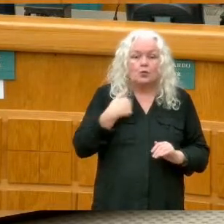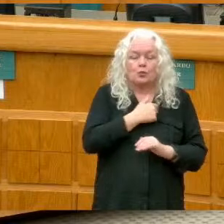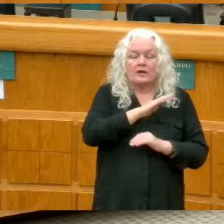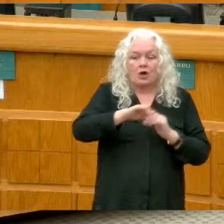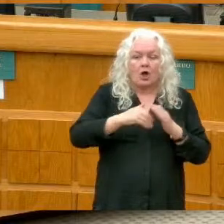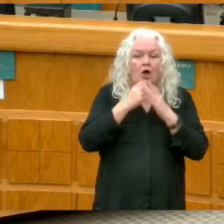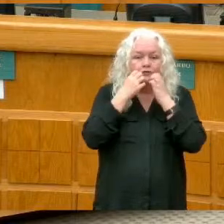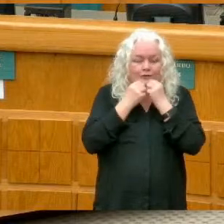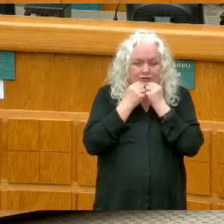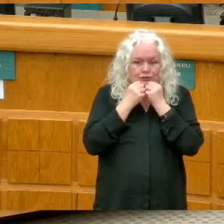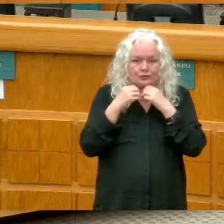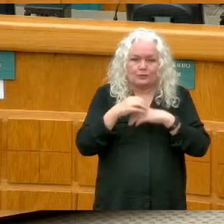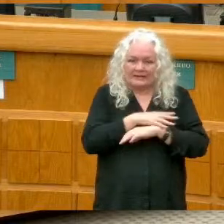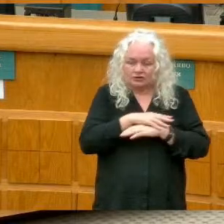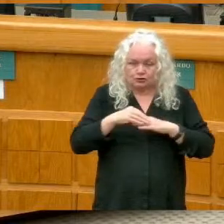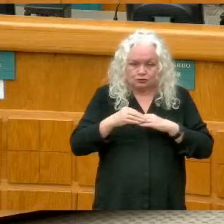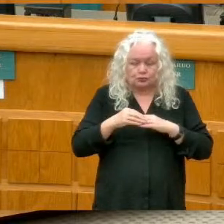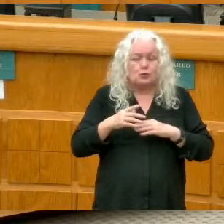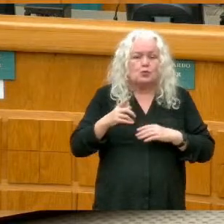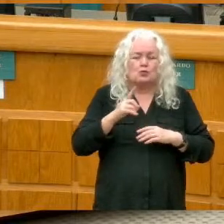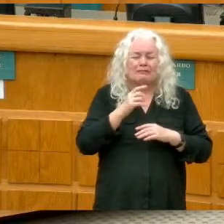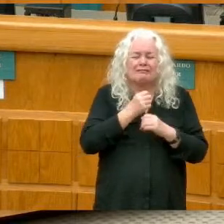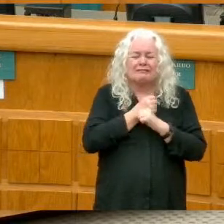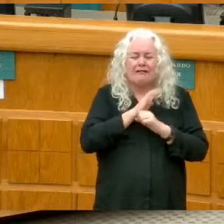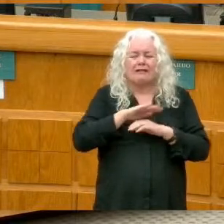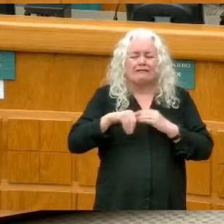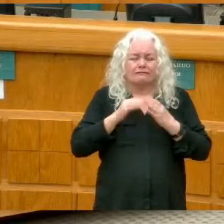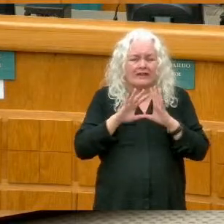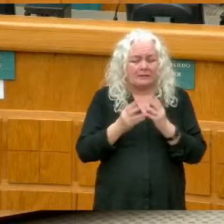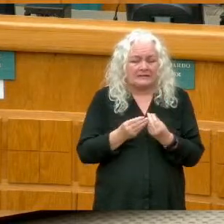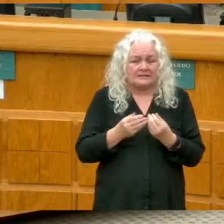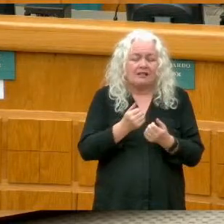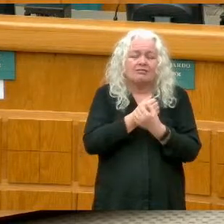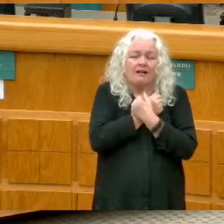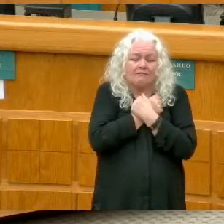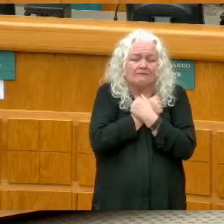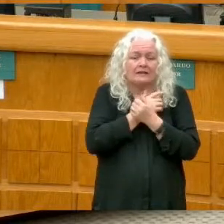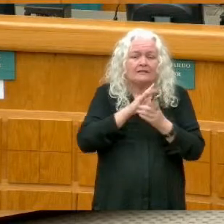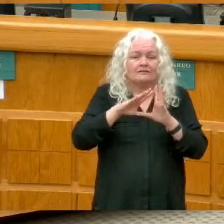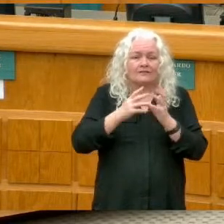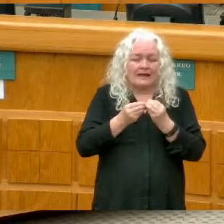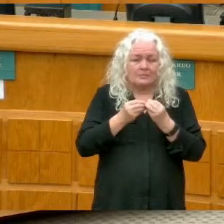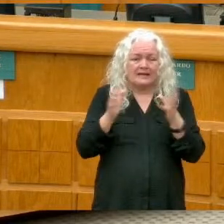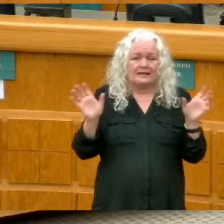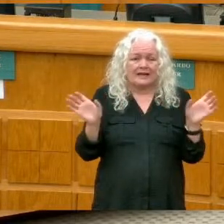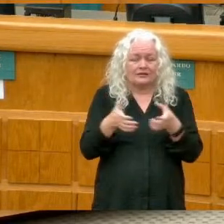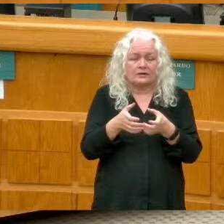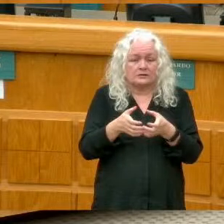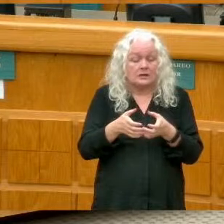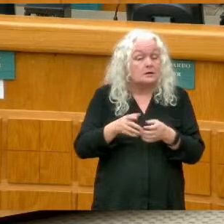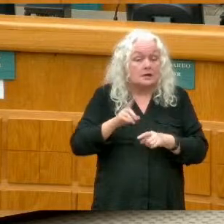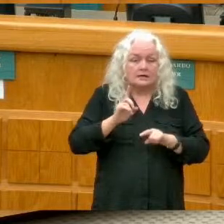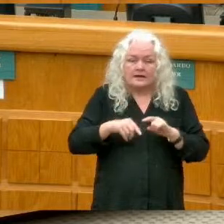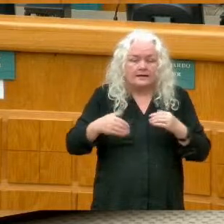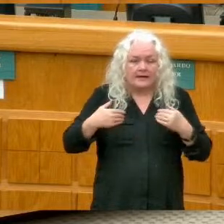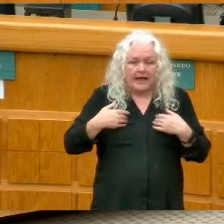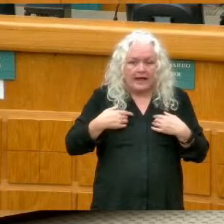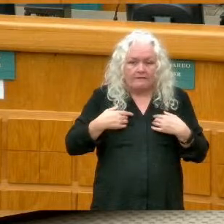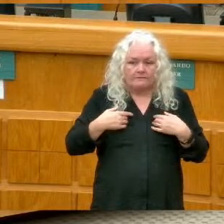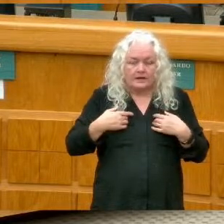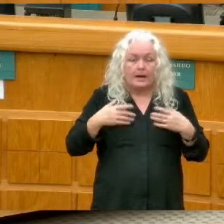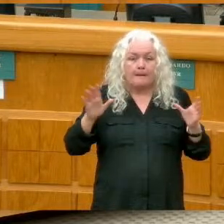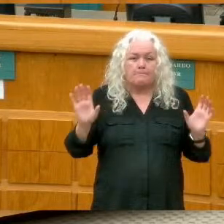all treasure these beaches, and we love our families, and we love family gatherings. But we cannot have mass